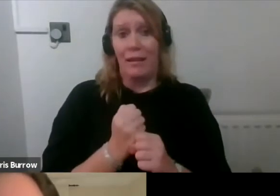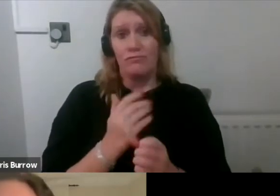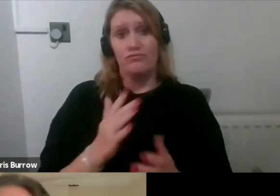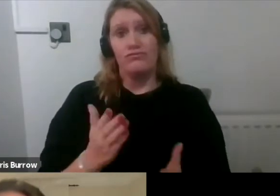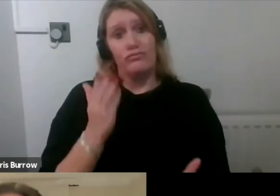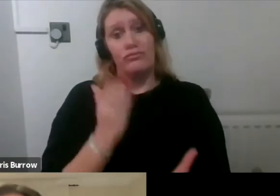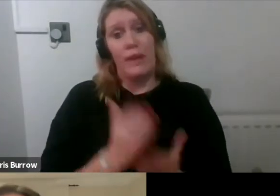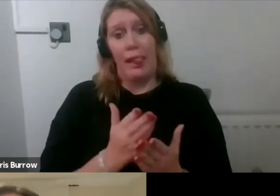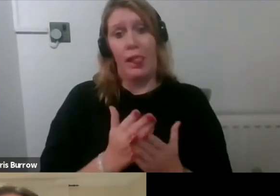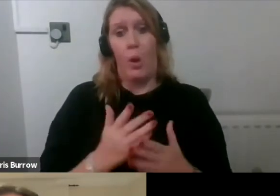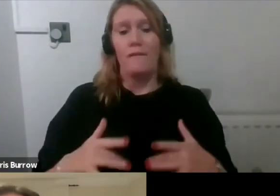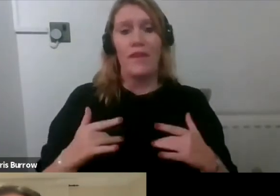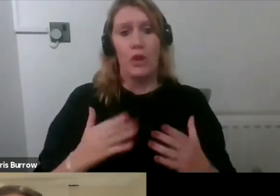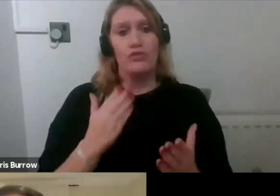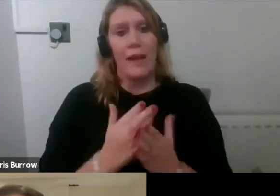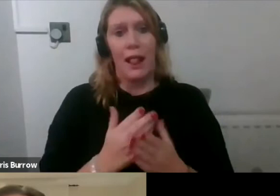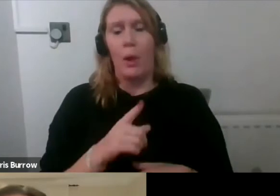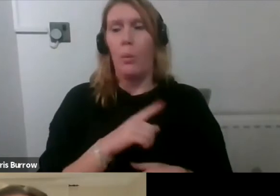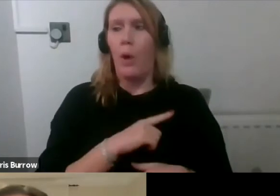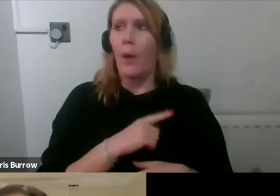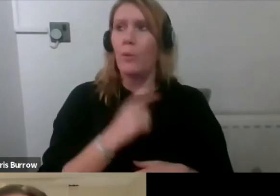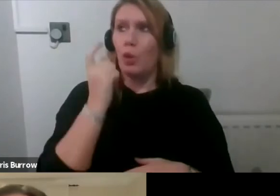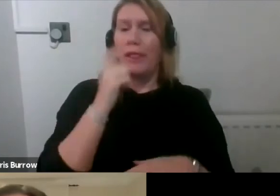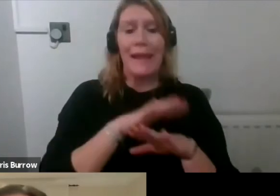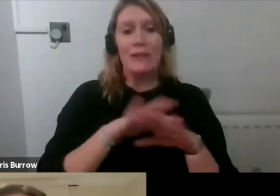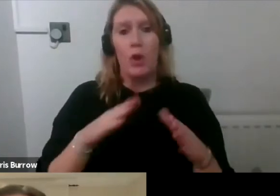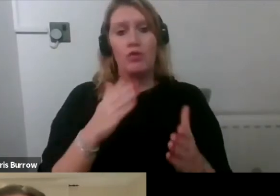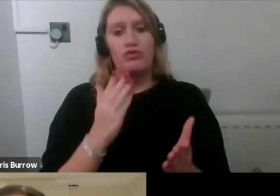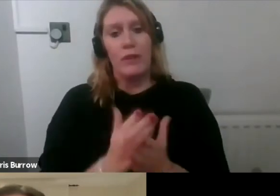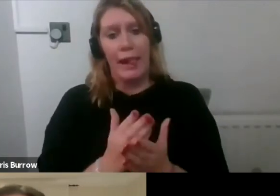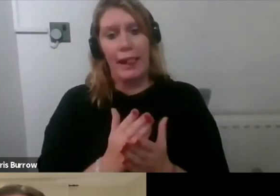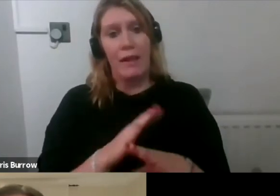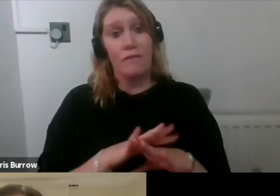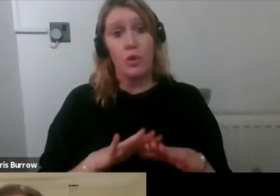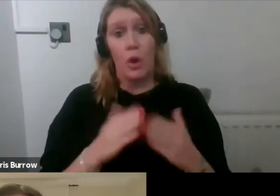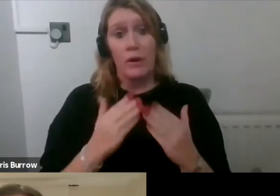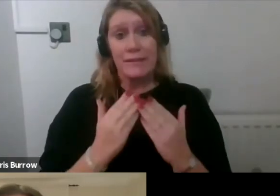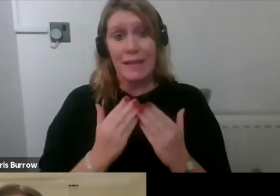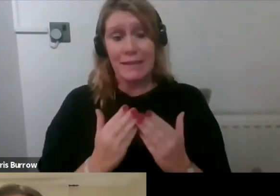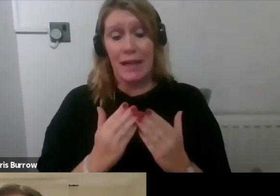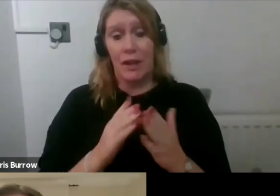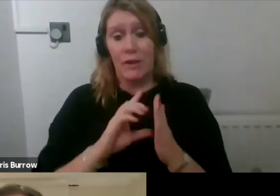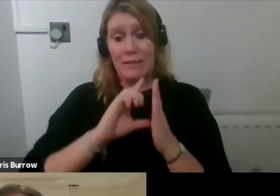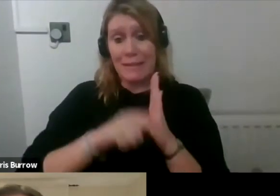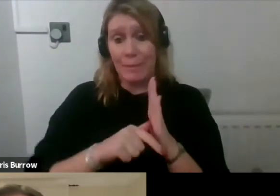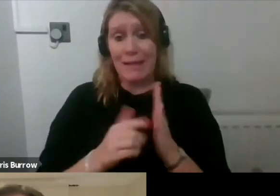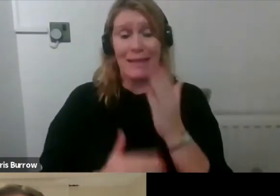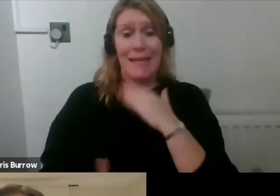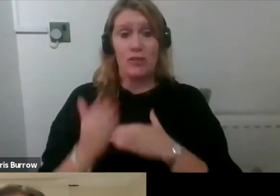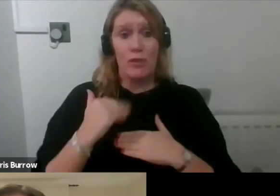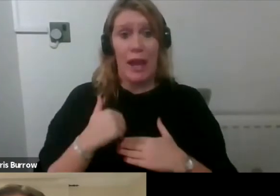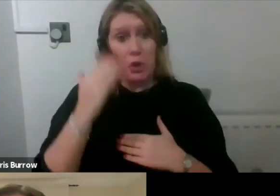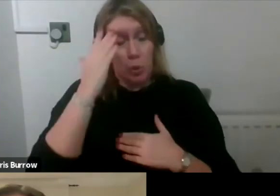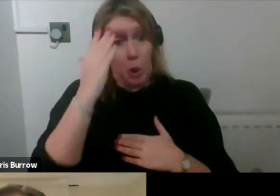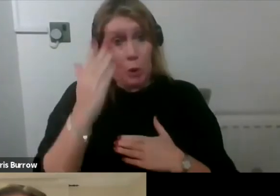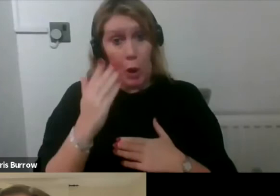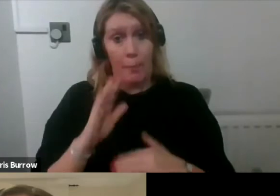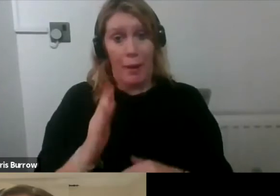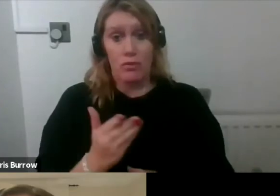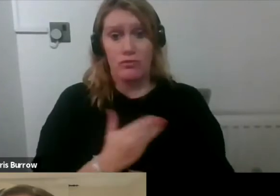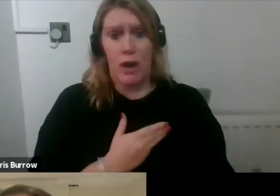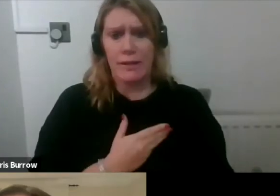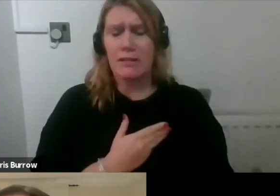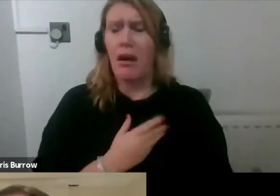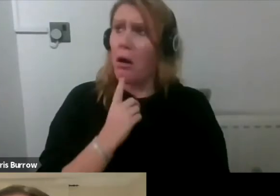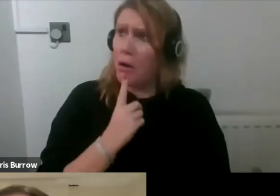and why would you think it's not real? I suppose if you're not a study of disability history and you don't know a bit about disability rights movement, you just, oh